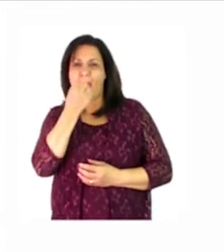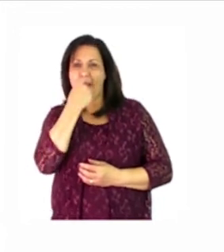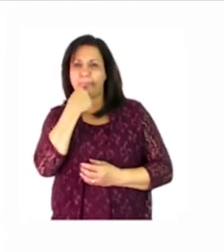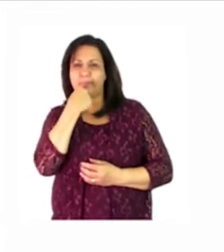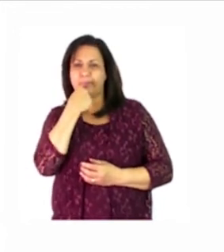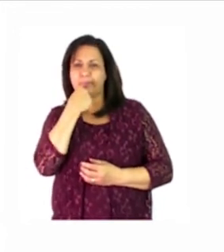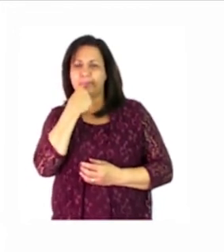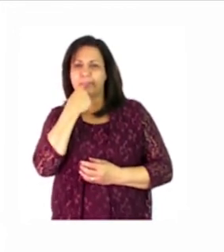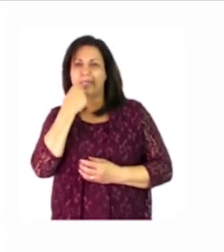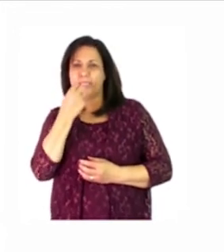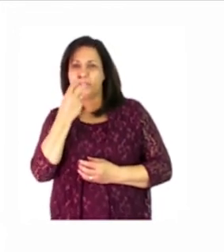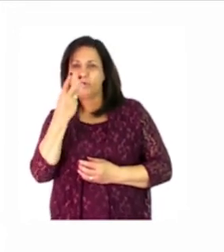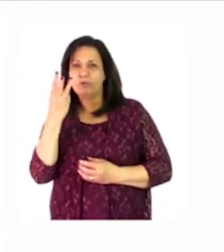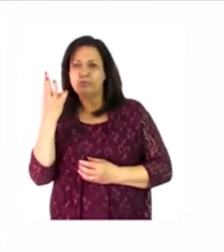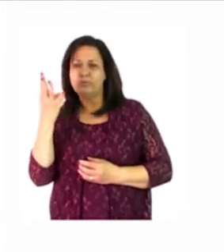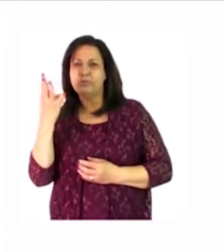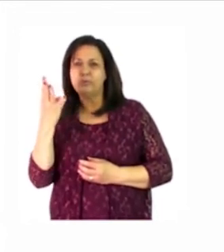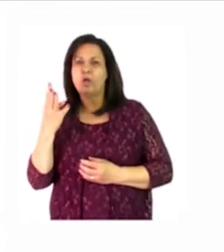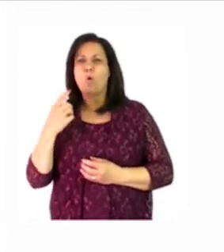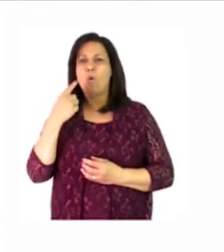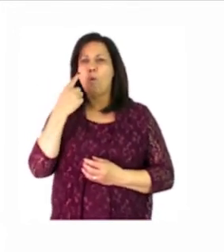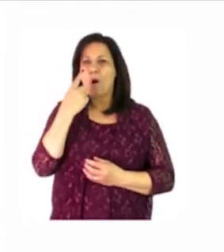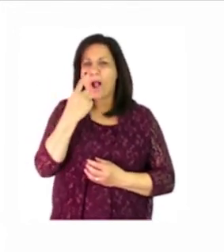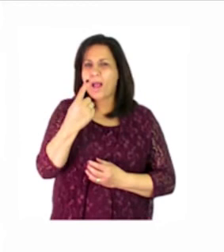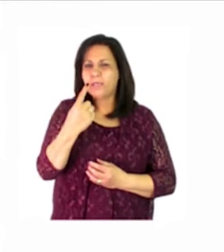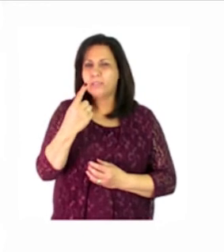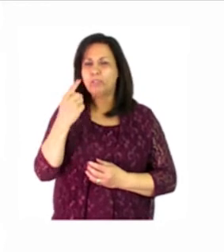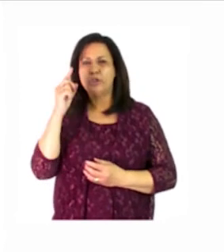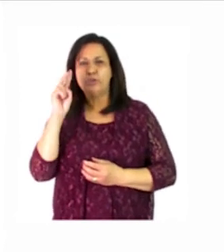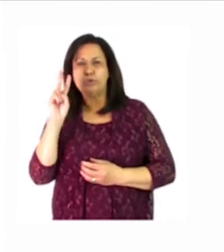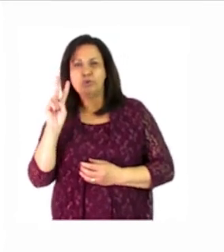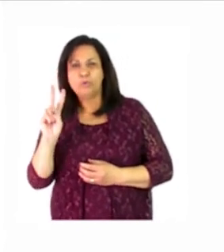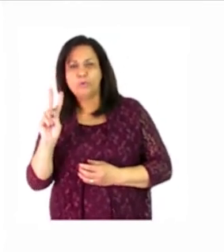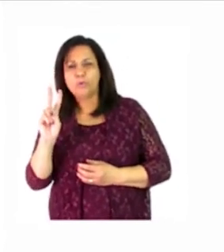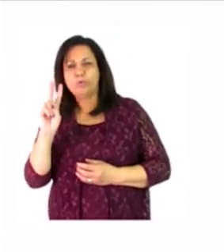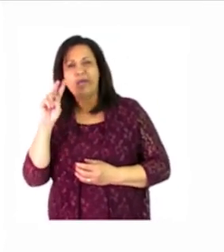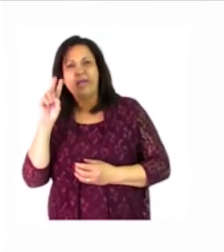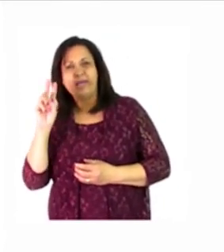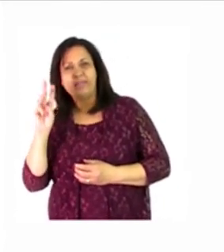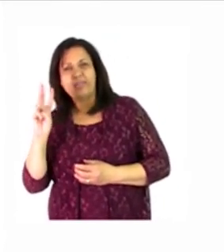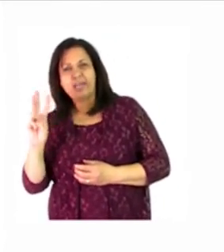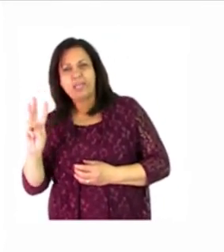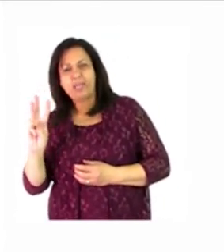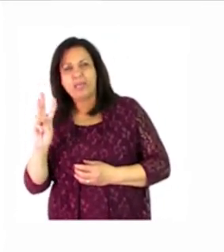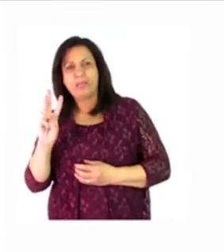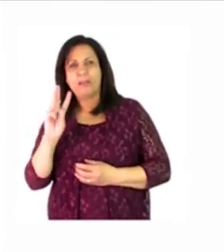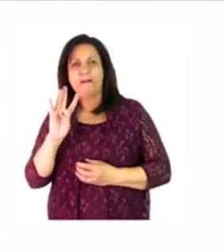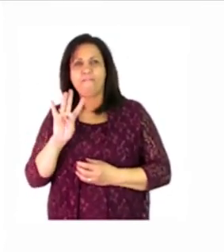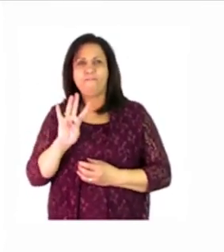Let's count the apples. 1, 2,